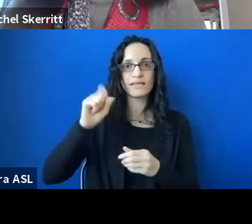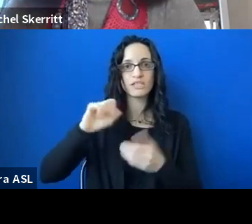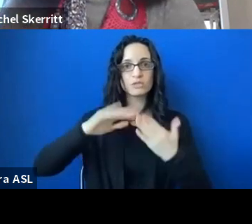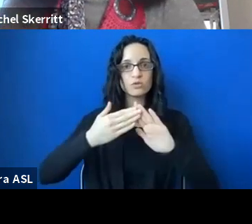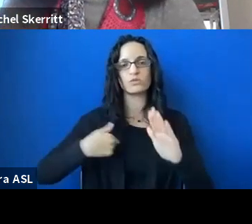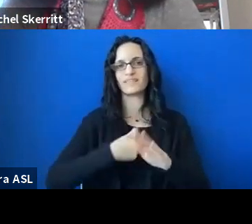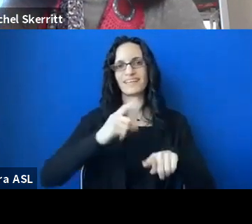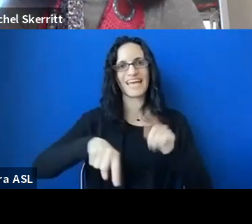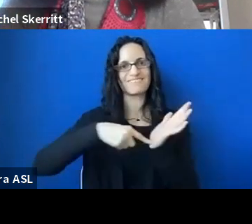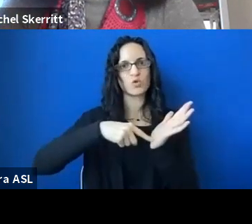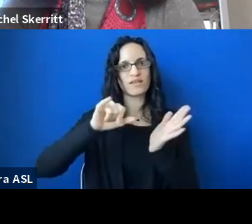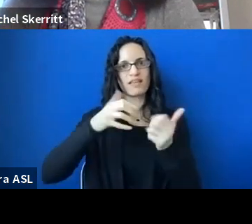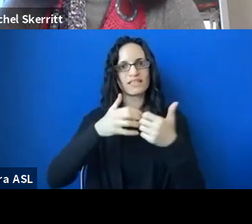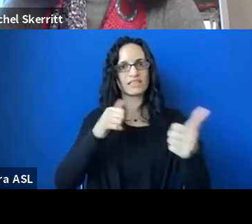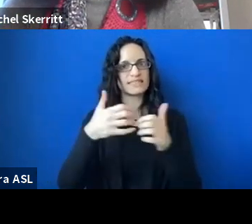that to happen.